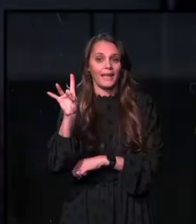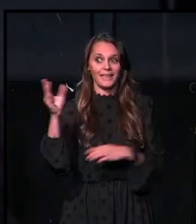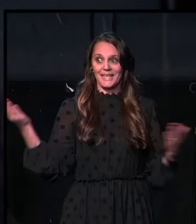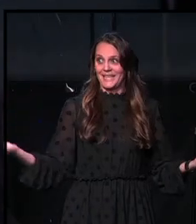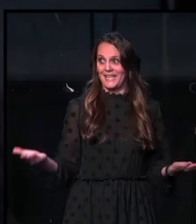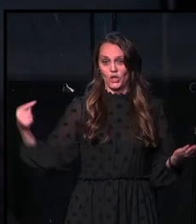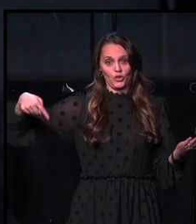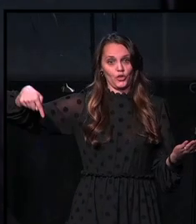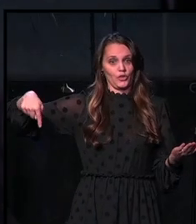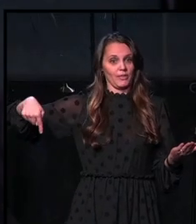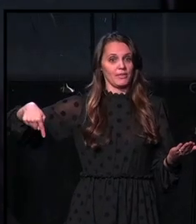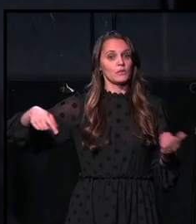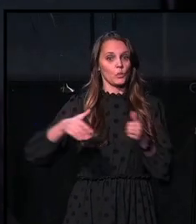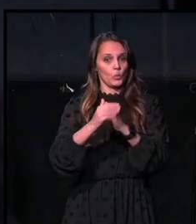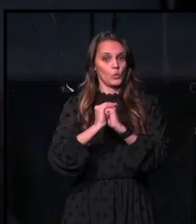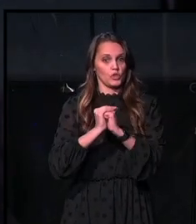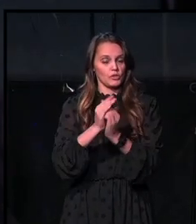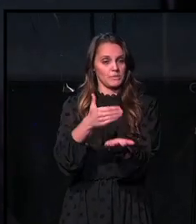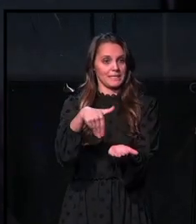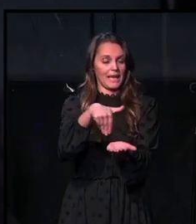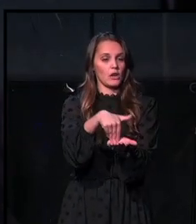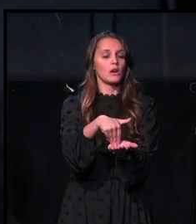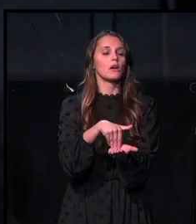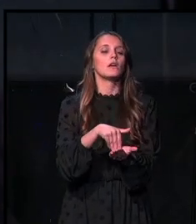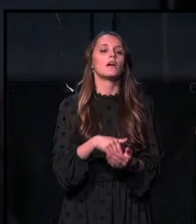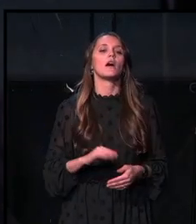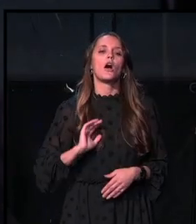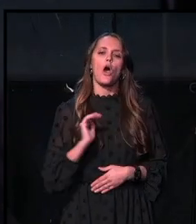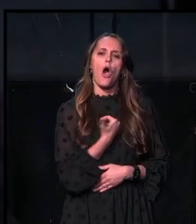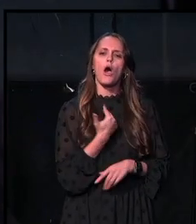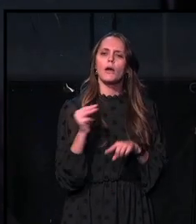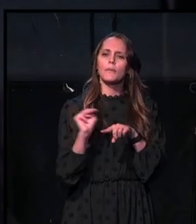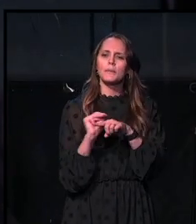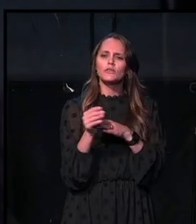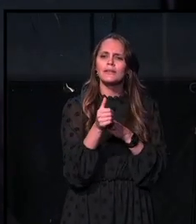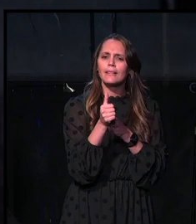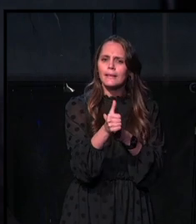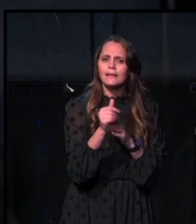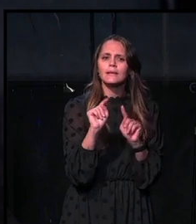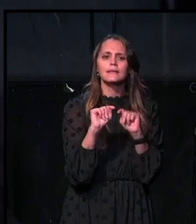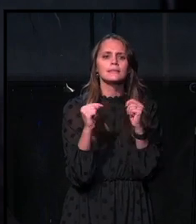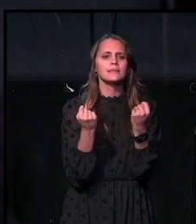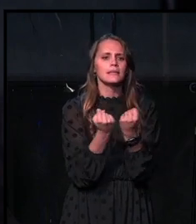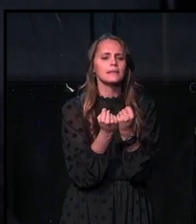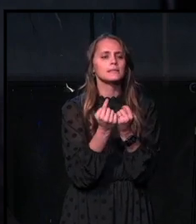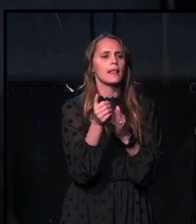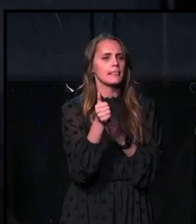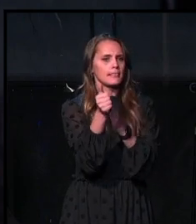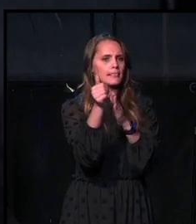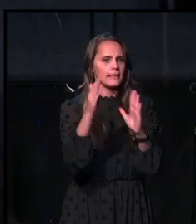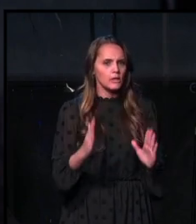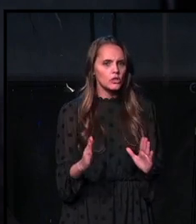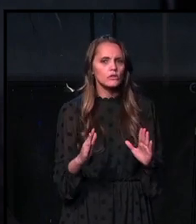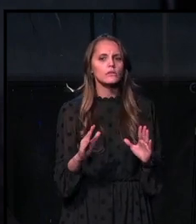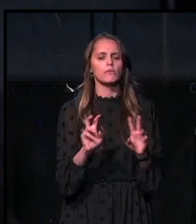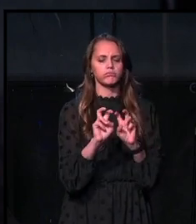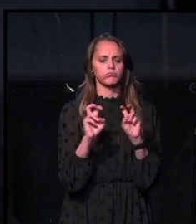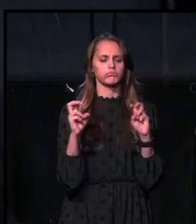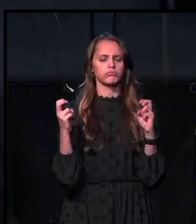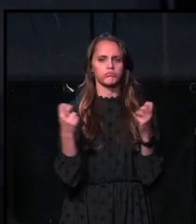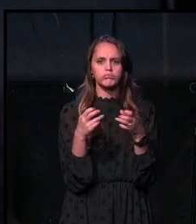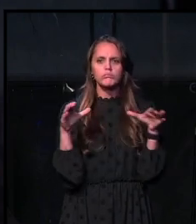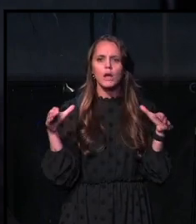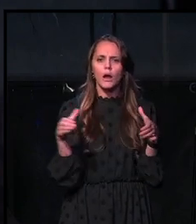in the worship center. And just as our ministry lead teams leaders have sat together and